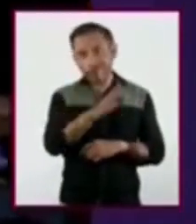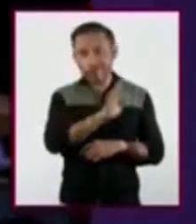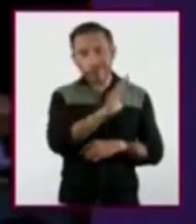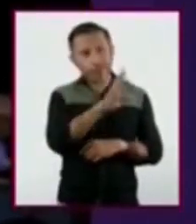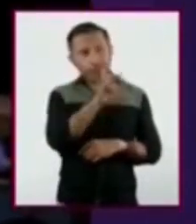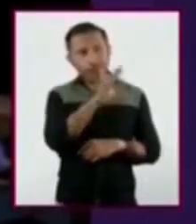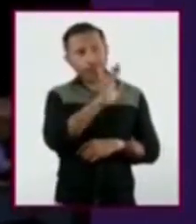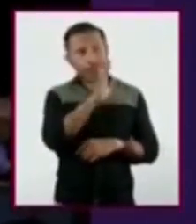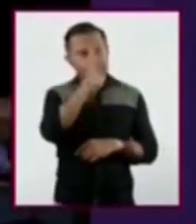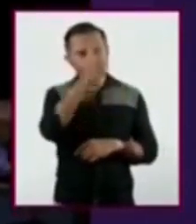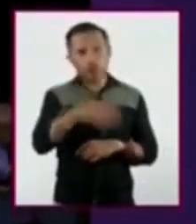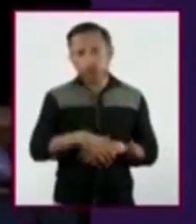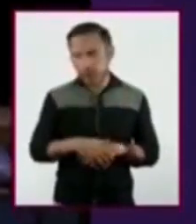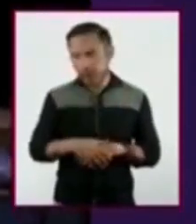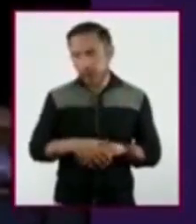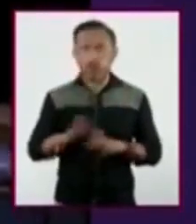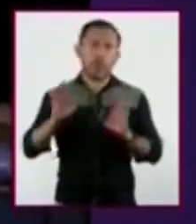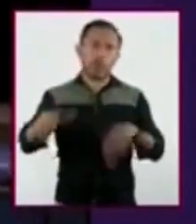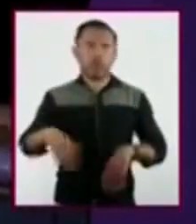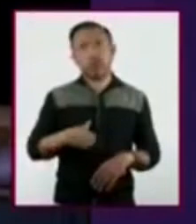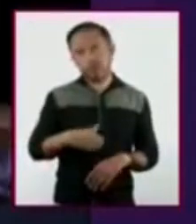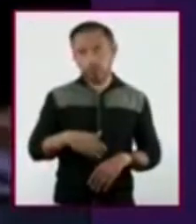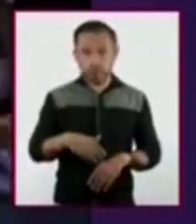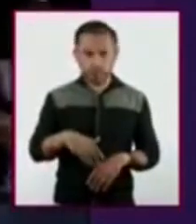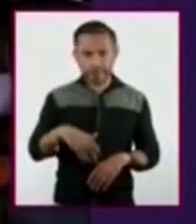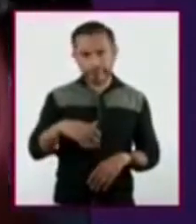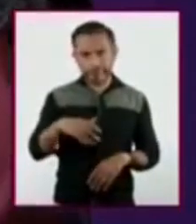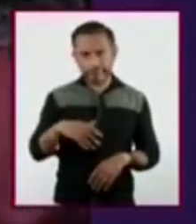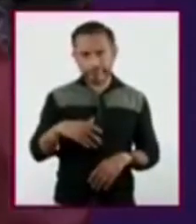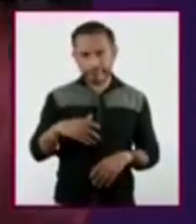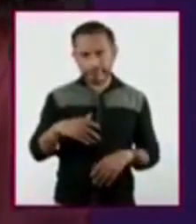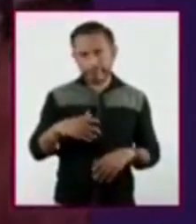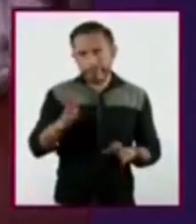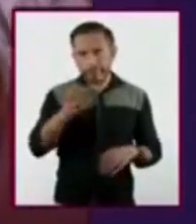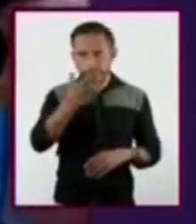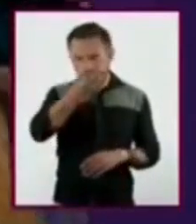Robbie. Ah, great.